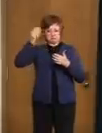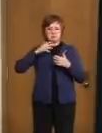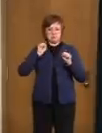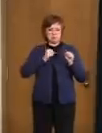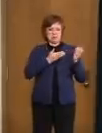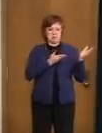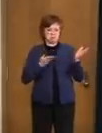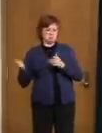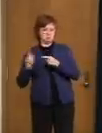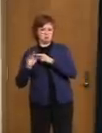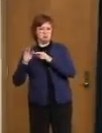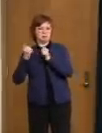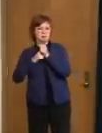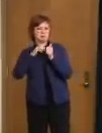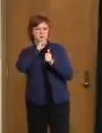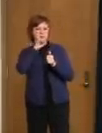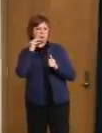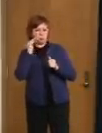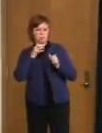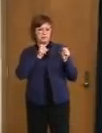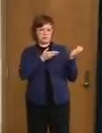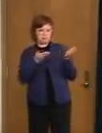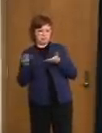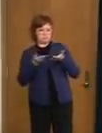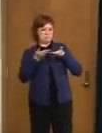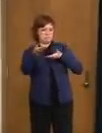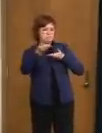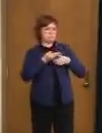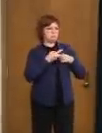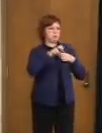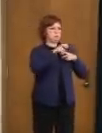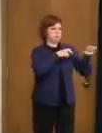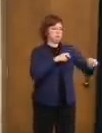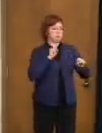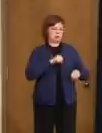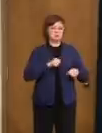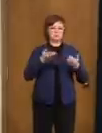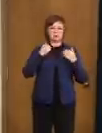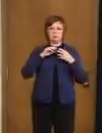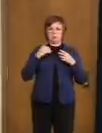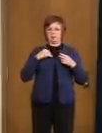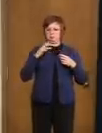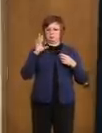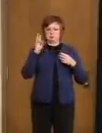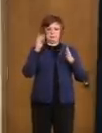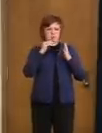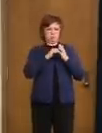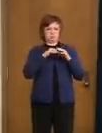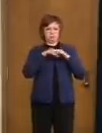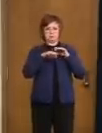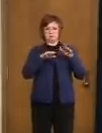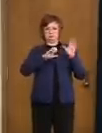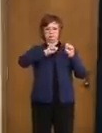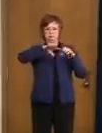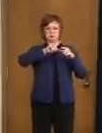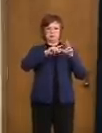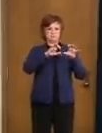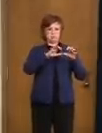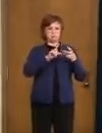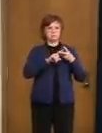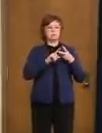7,500 are in the freezer. We'll be expecting additional vaccines arriving this week. As I mentioned, will be between 30